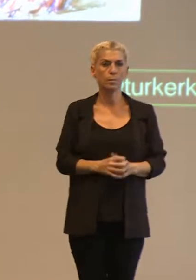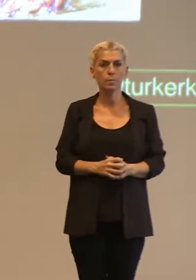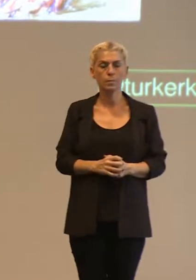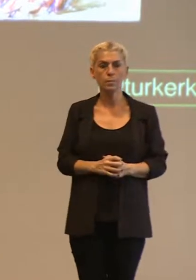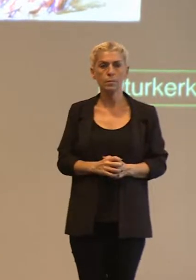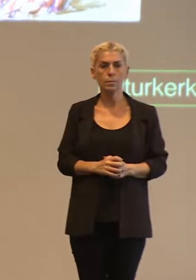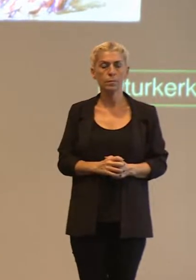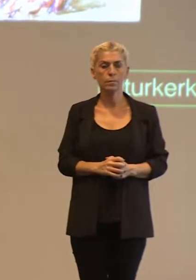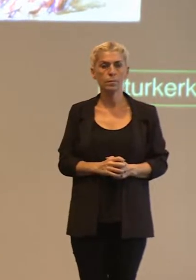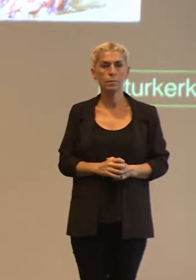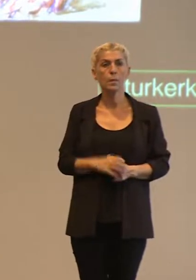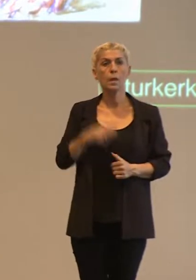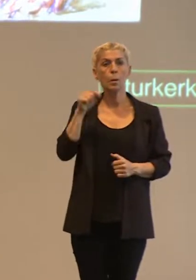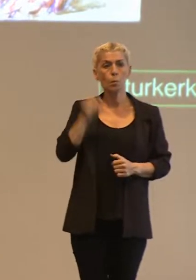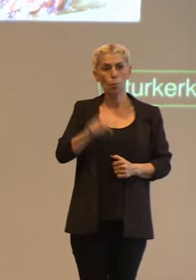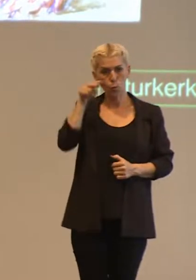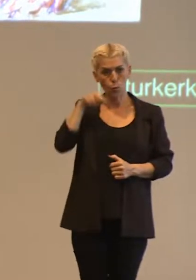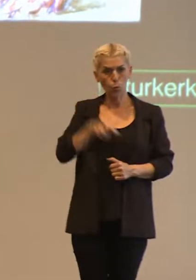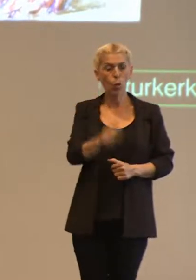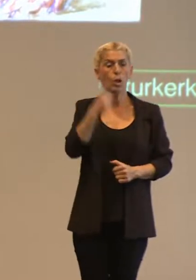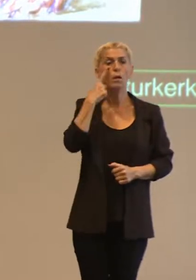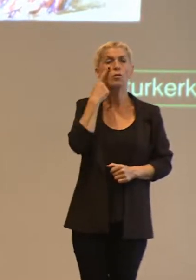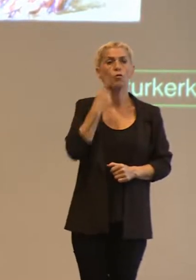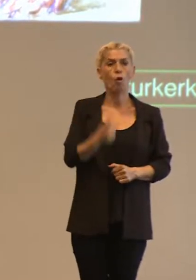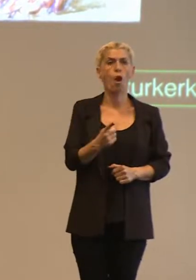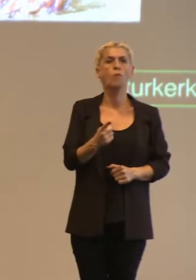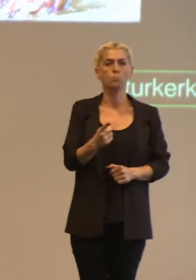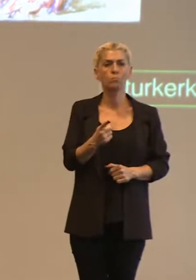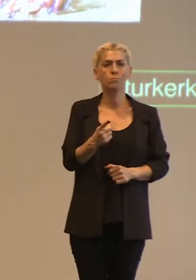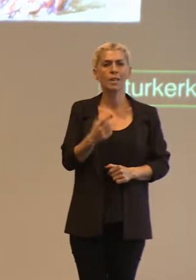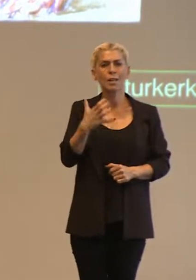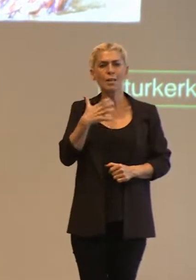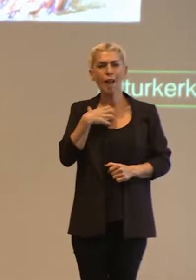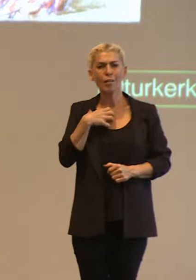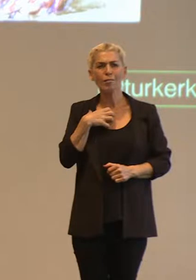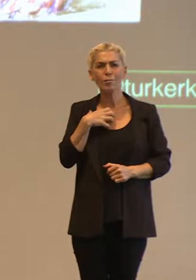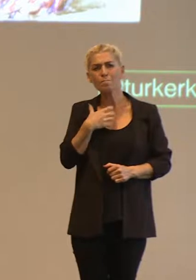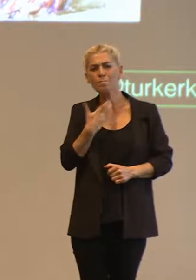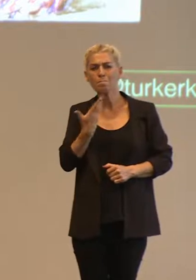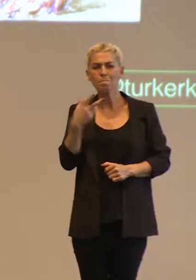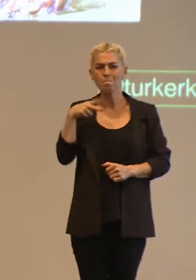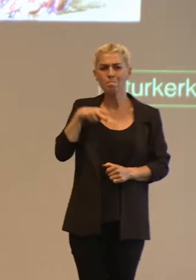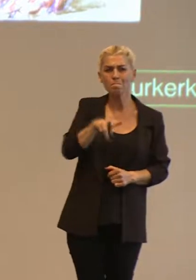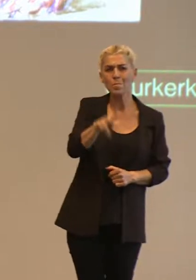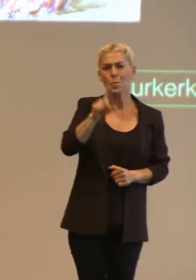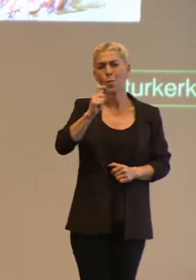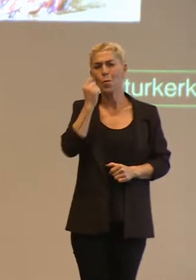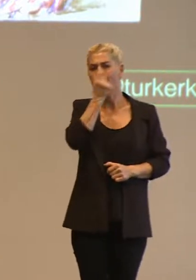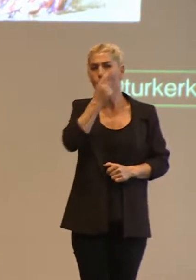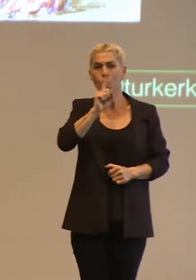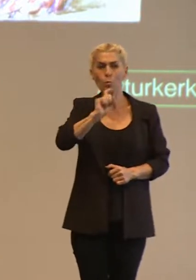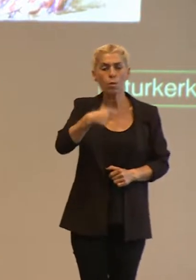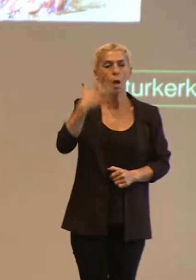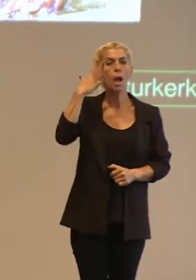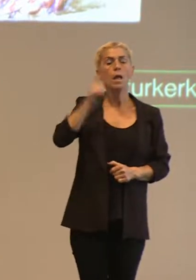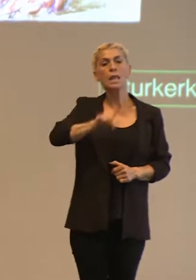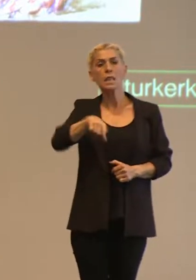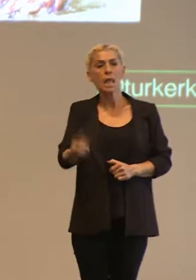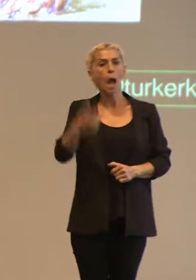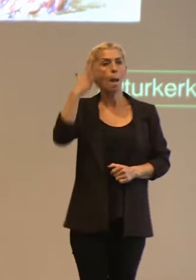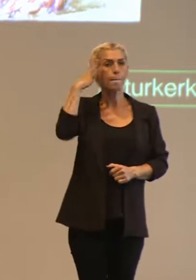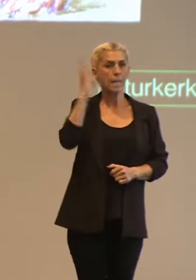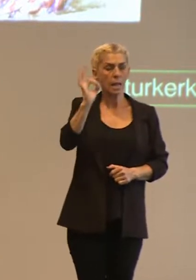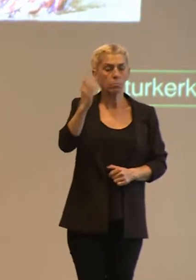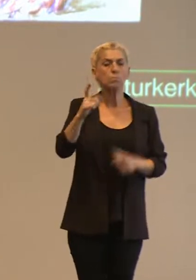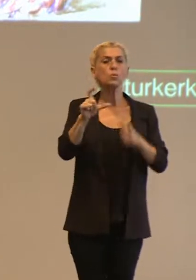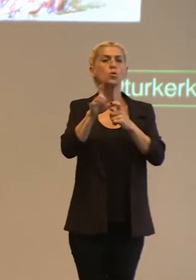with artificial intelligence so this what we have resorted to as we navigate through uncertainty